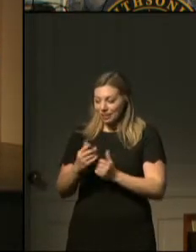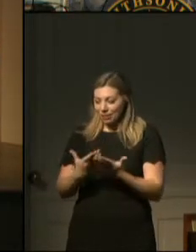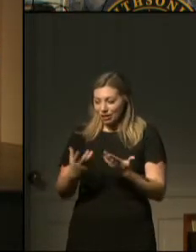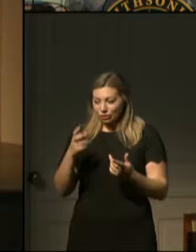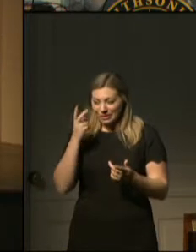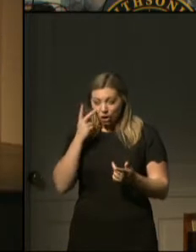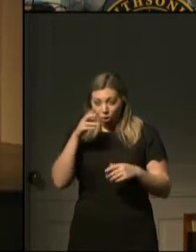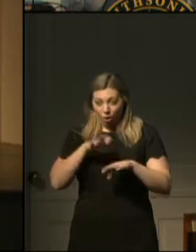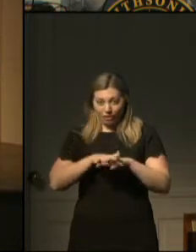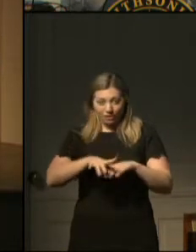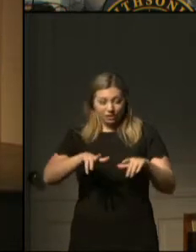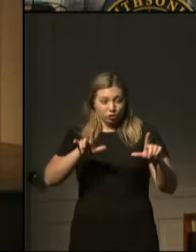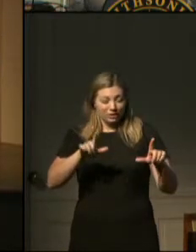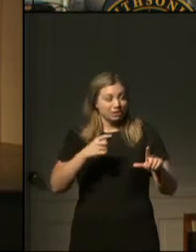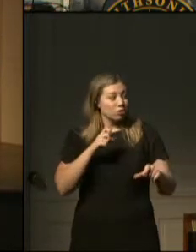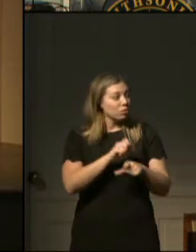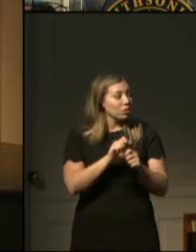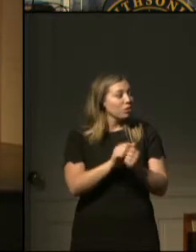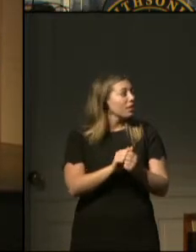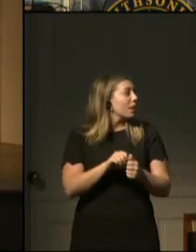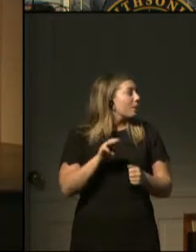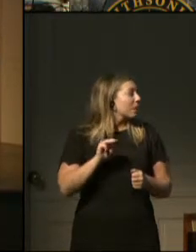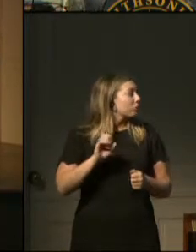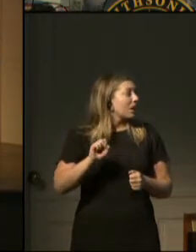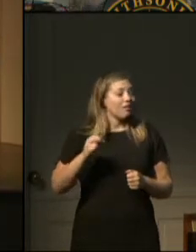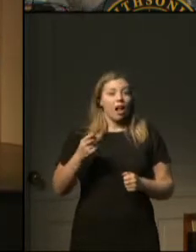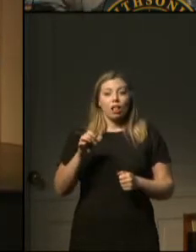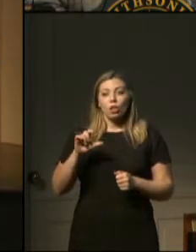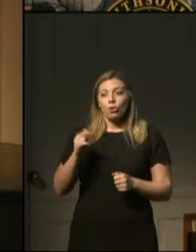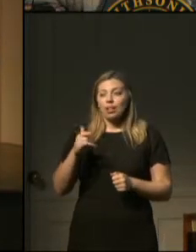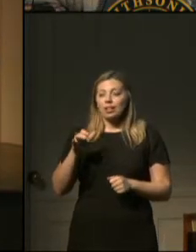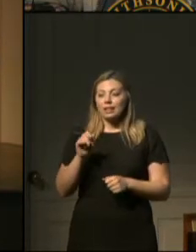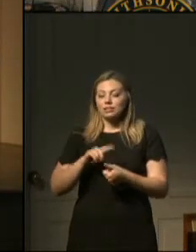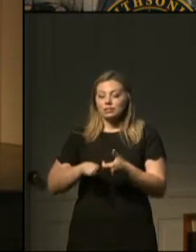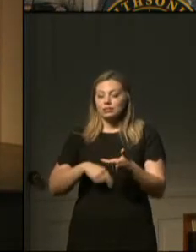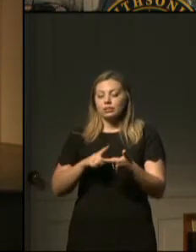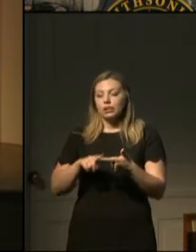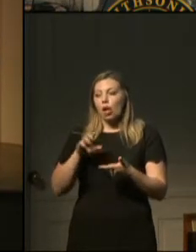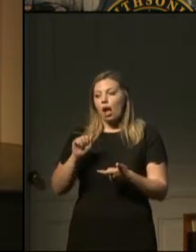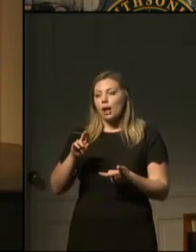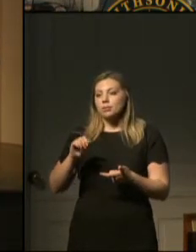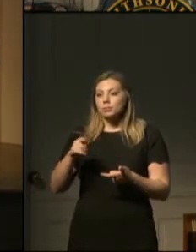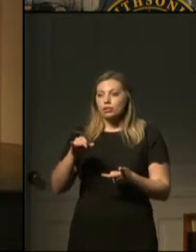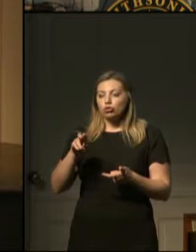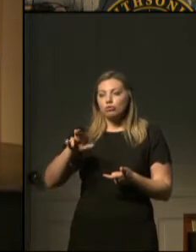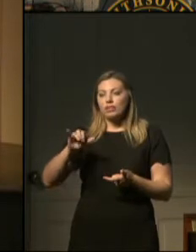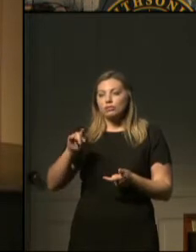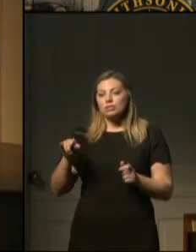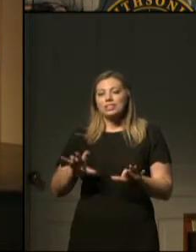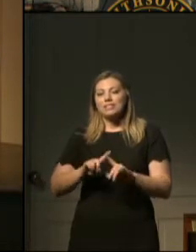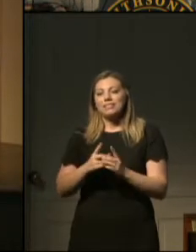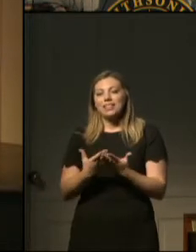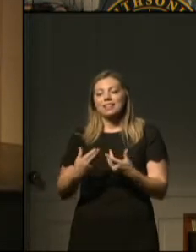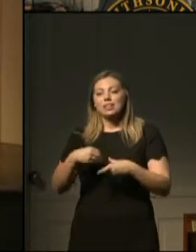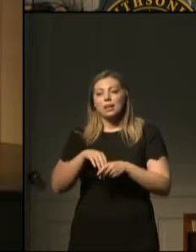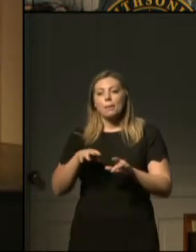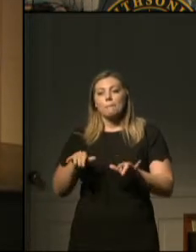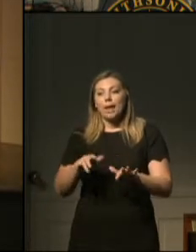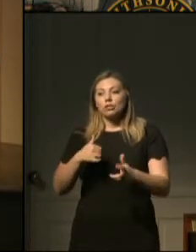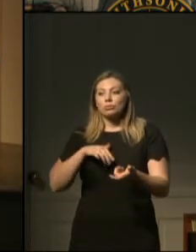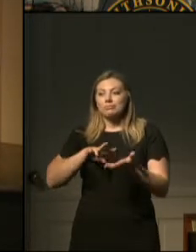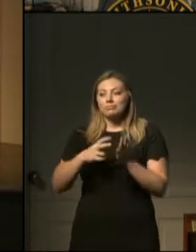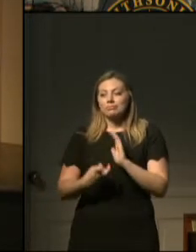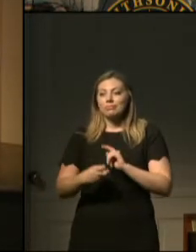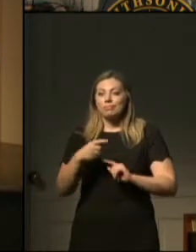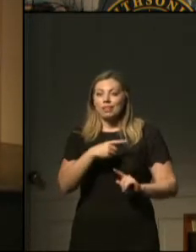on the screen. So we work with the Microsoft HoloLens, the HTC Vive, we work with the Oculus Rift, we've done some stuff with the Magic Leap, we got into the Meta